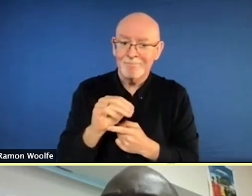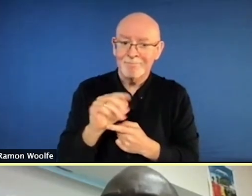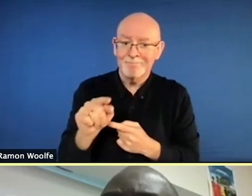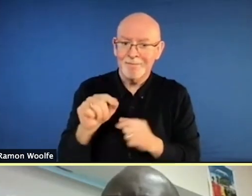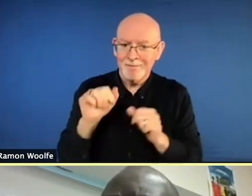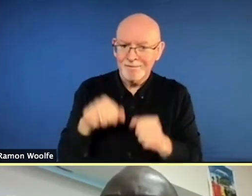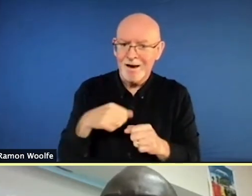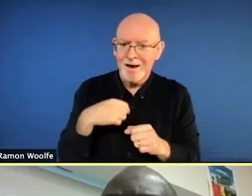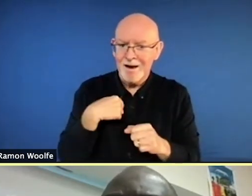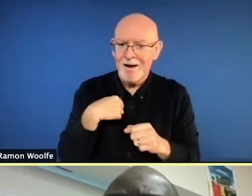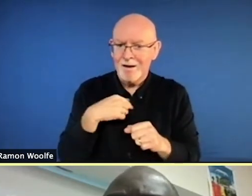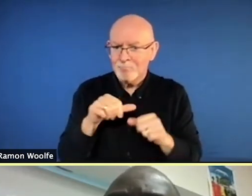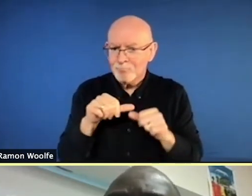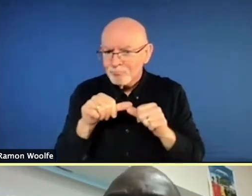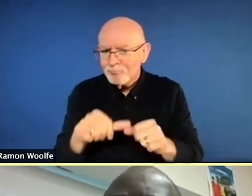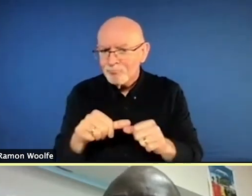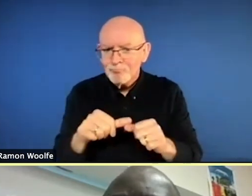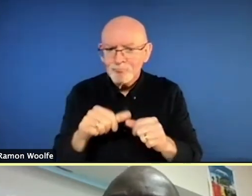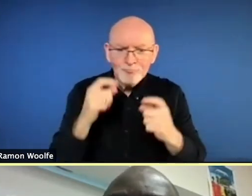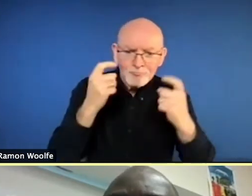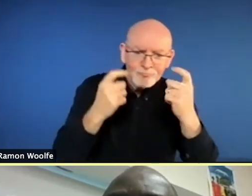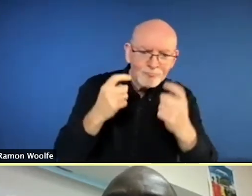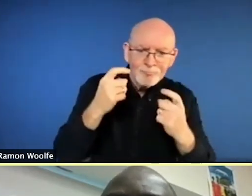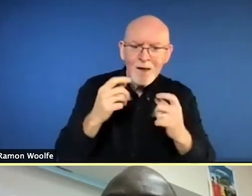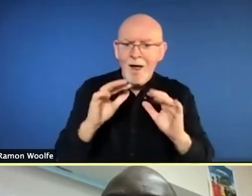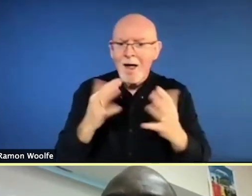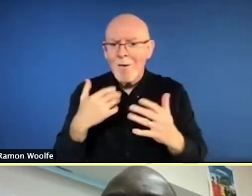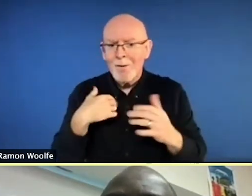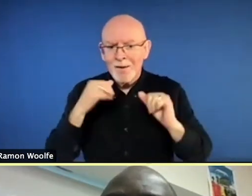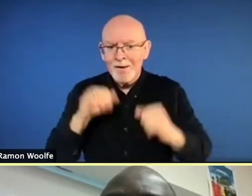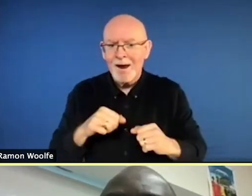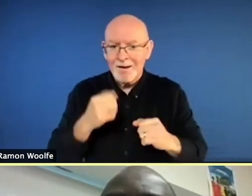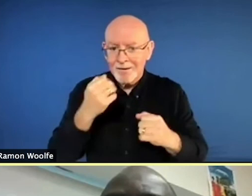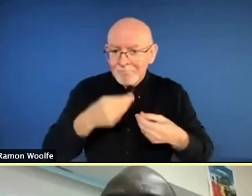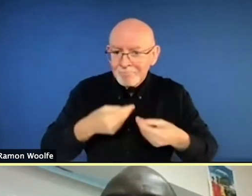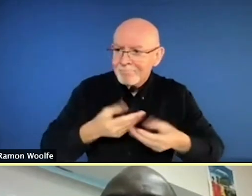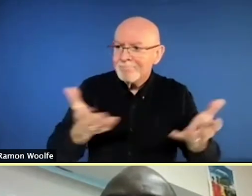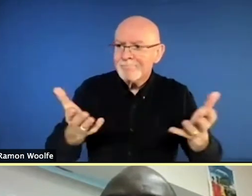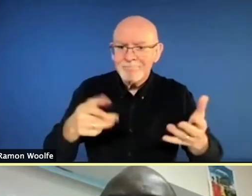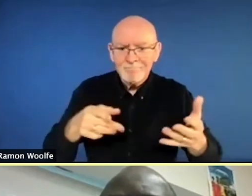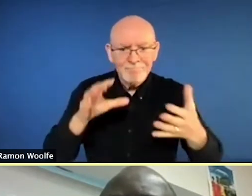do we promote it? How do we make sure that it's